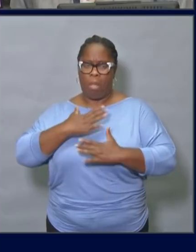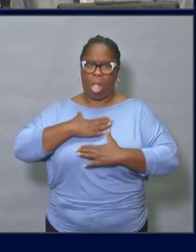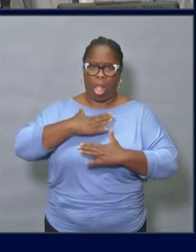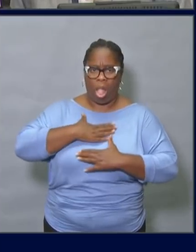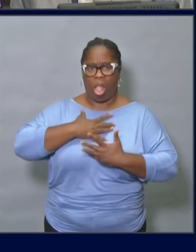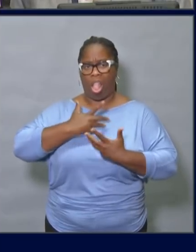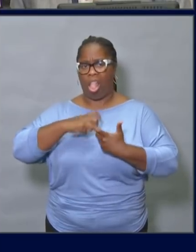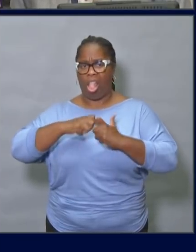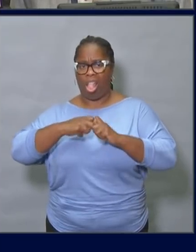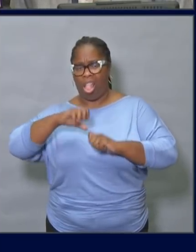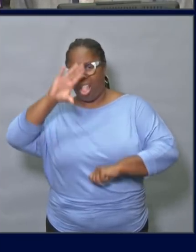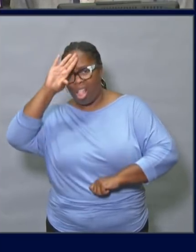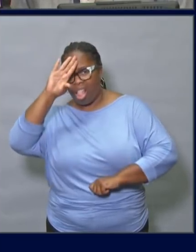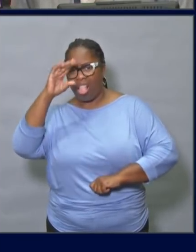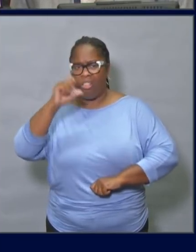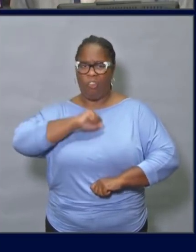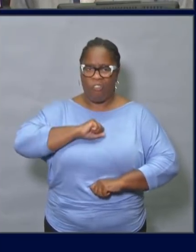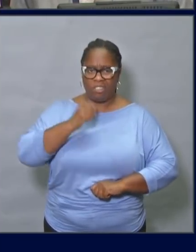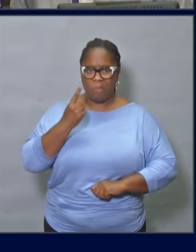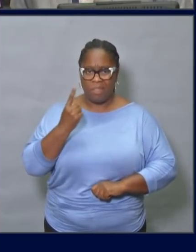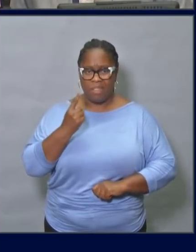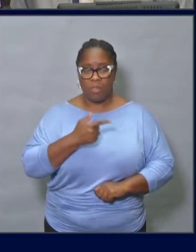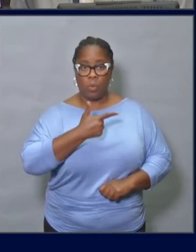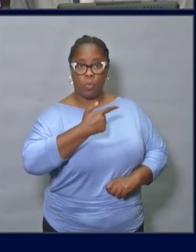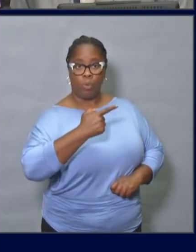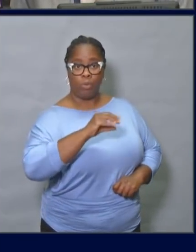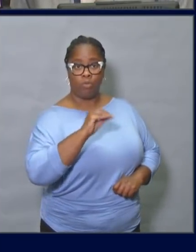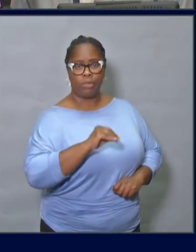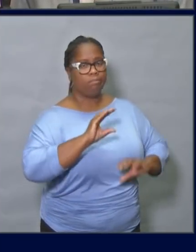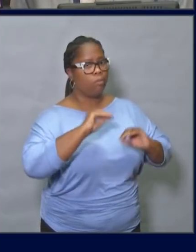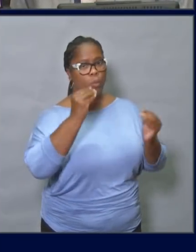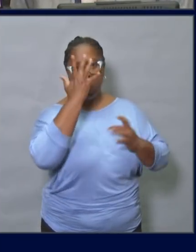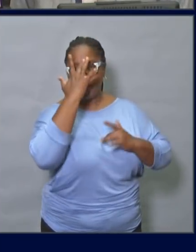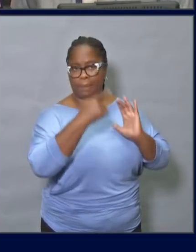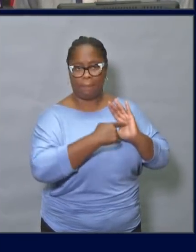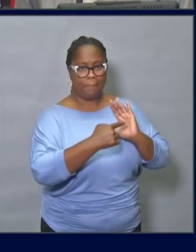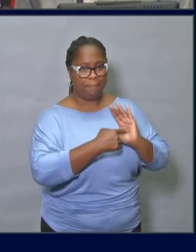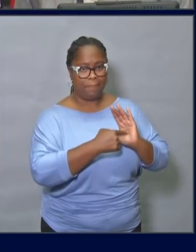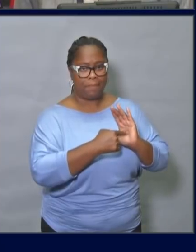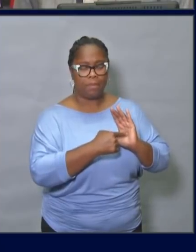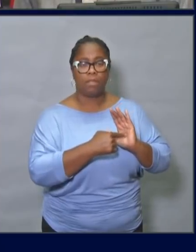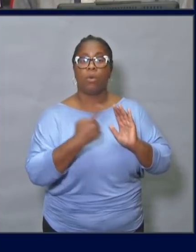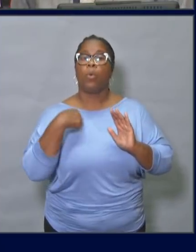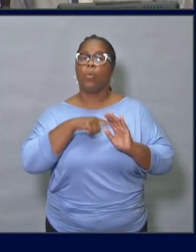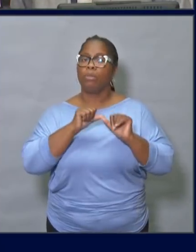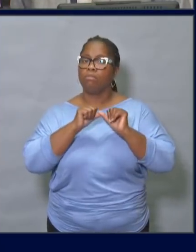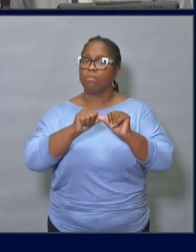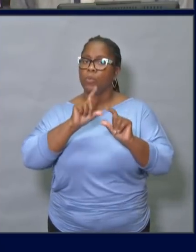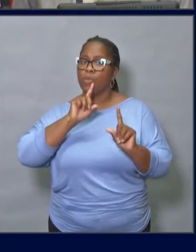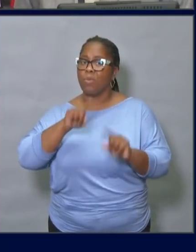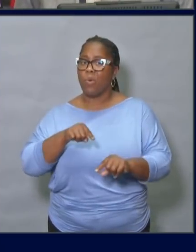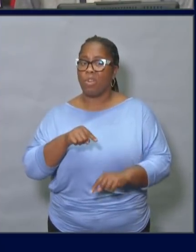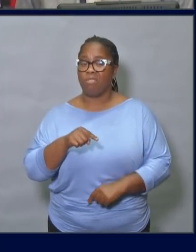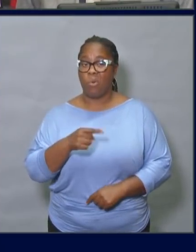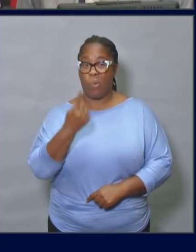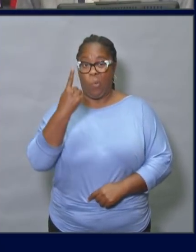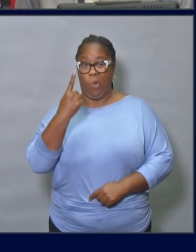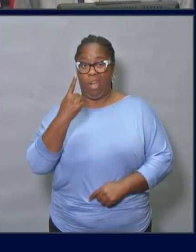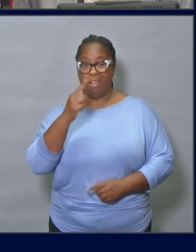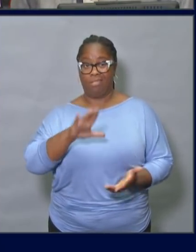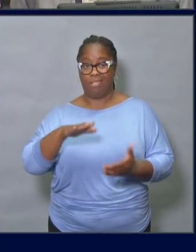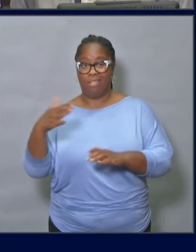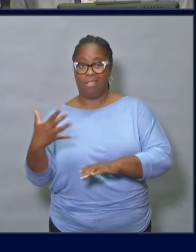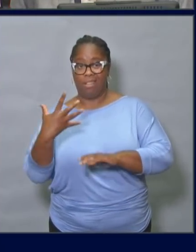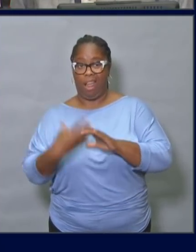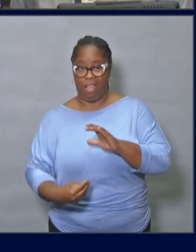and 21% were asymptomatic. And we do continue to report only one COVID-19 death